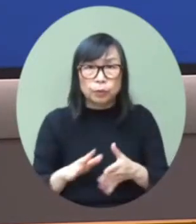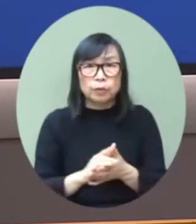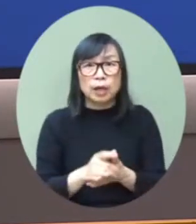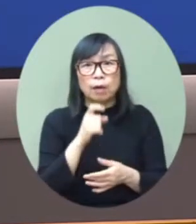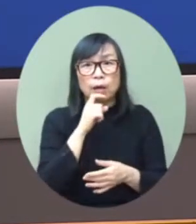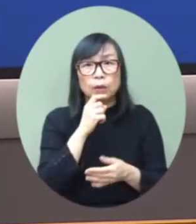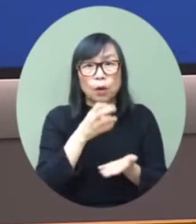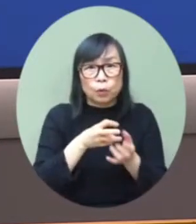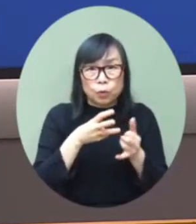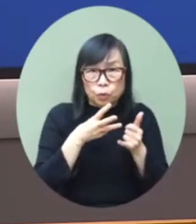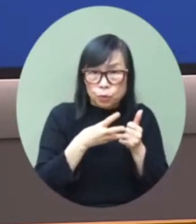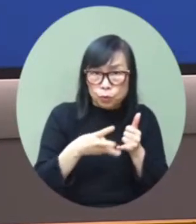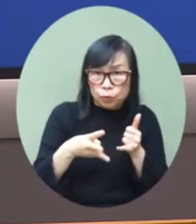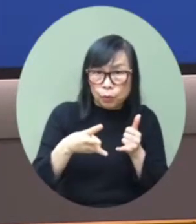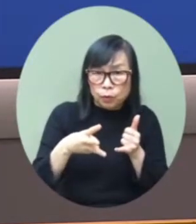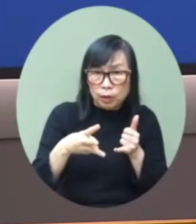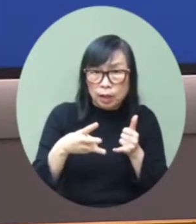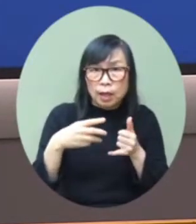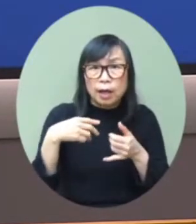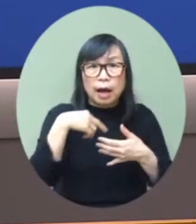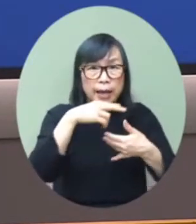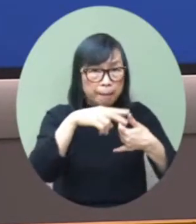area, they have to show